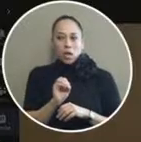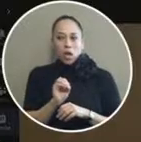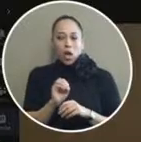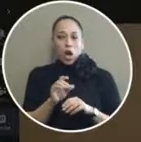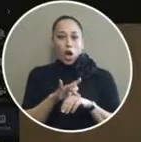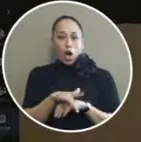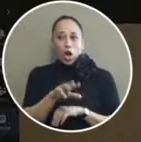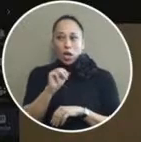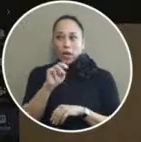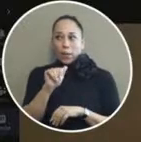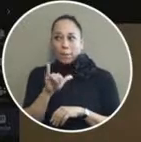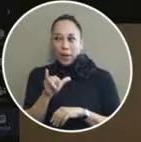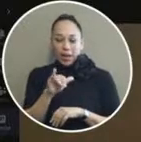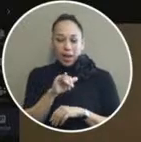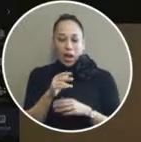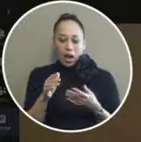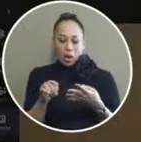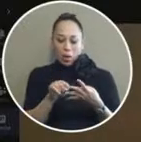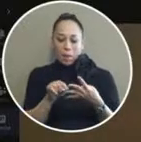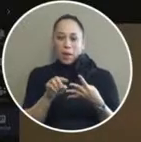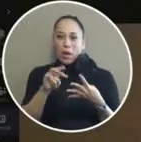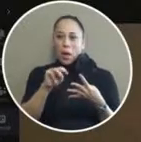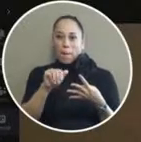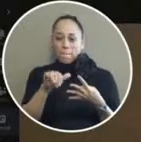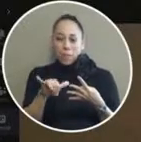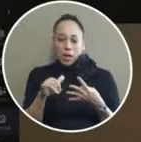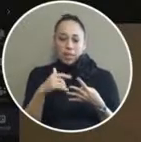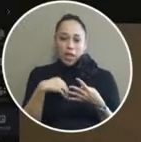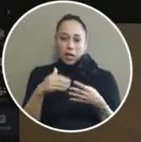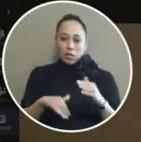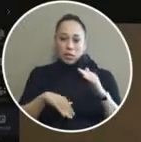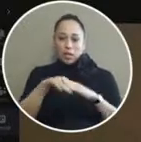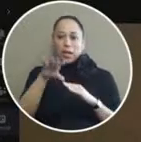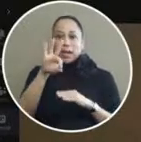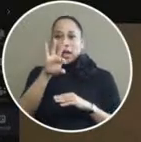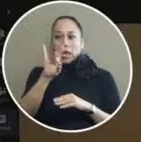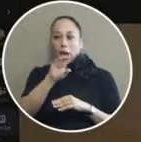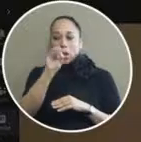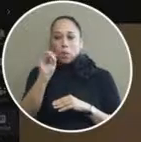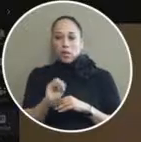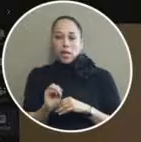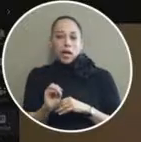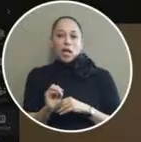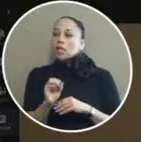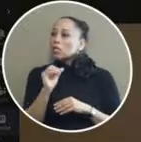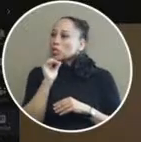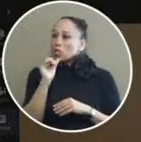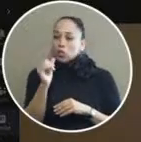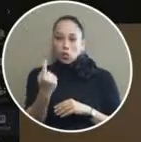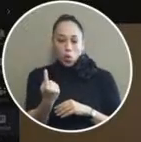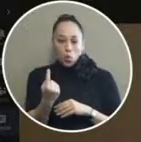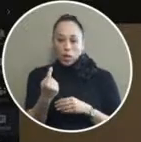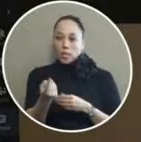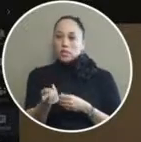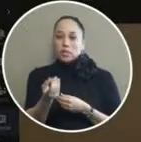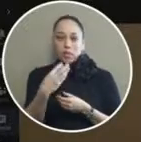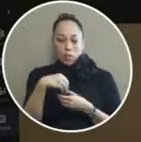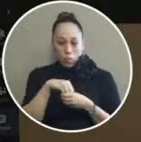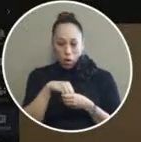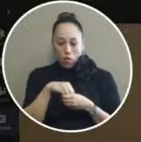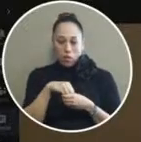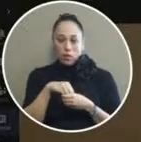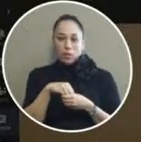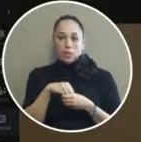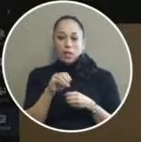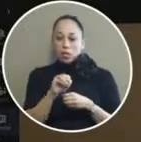early May to mid-May, we increased our capacity 98%. There's no one that's involved in this that's taking their